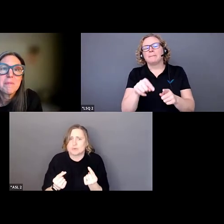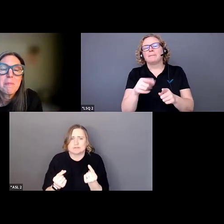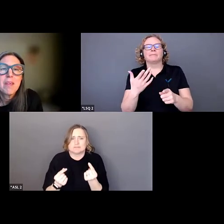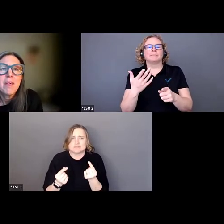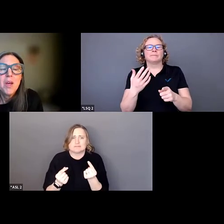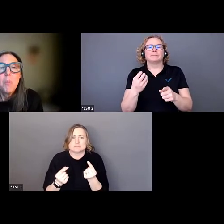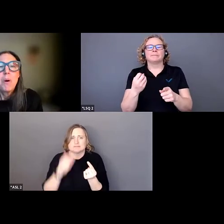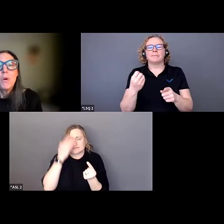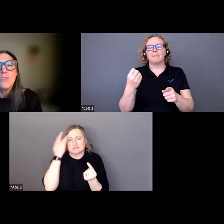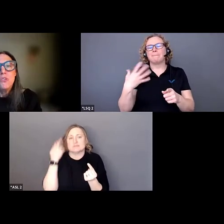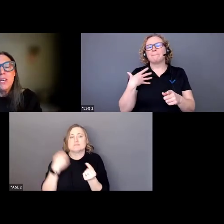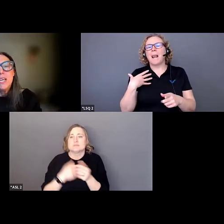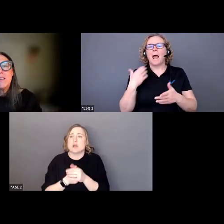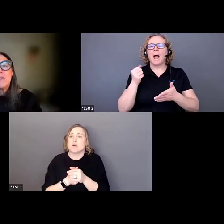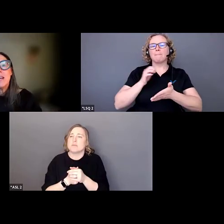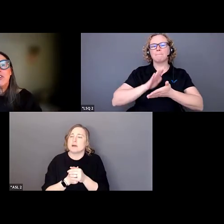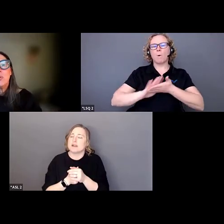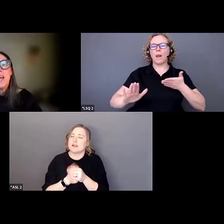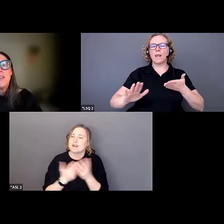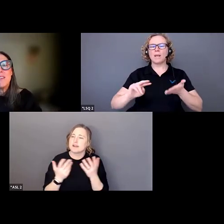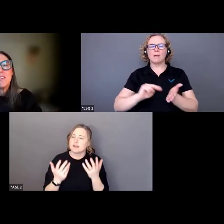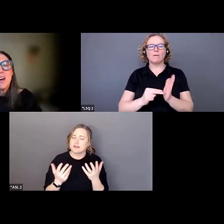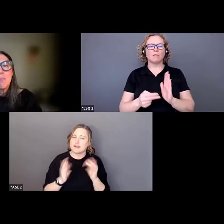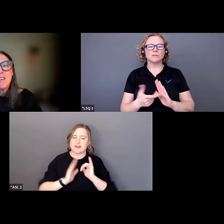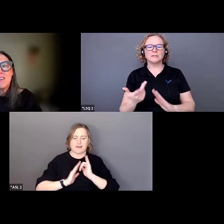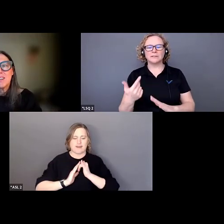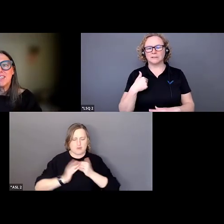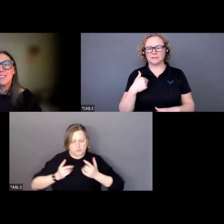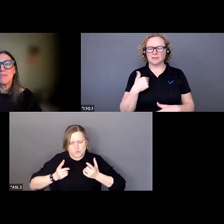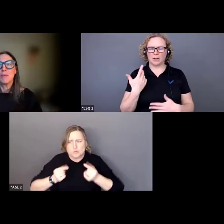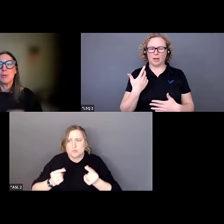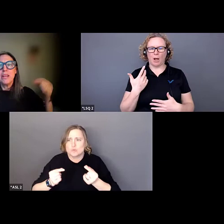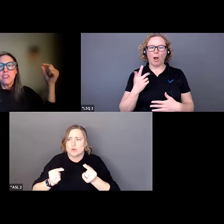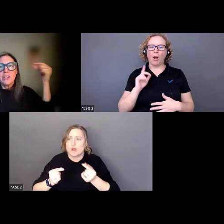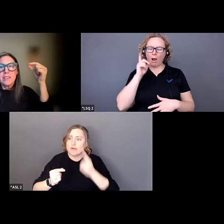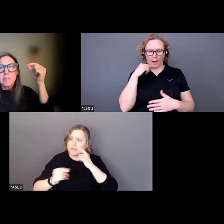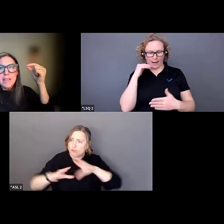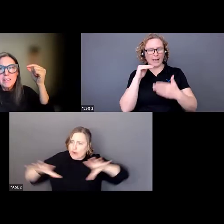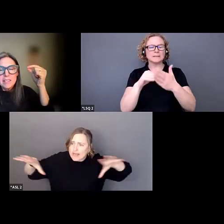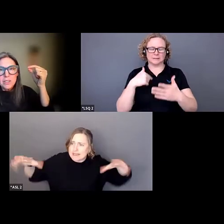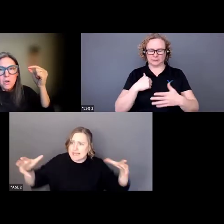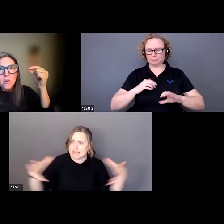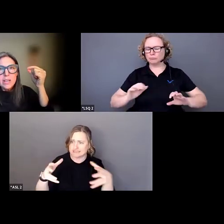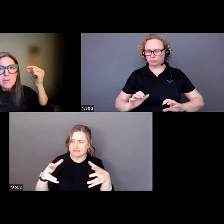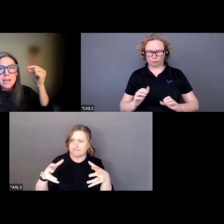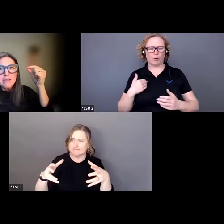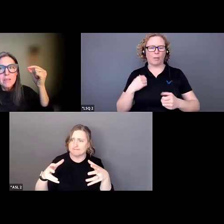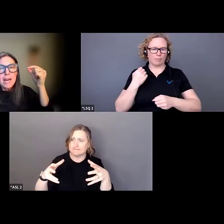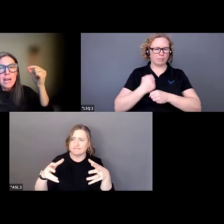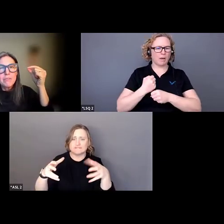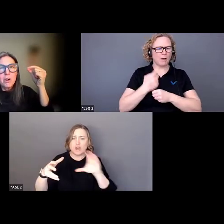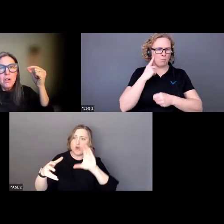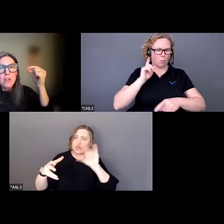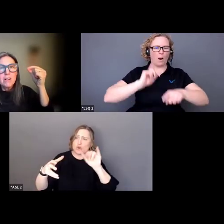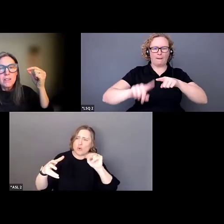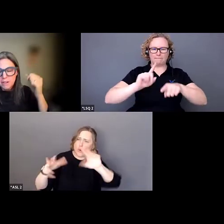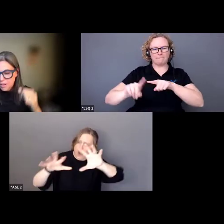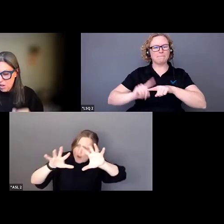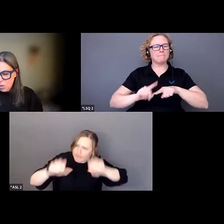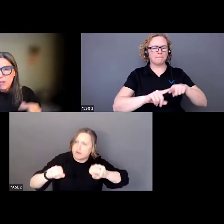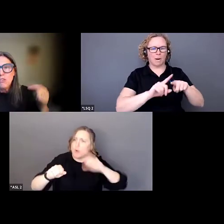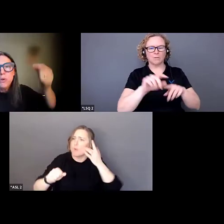action. But we're doing it in such a way that's not based on collective liberation, dismantling the coin because it's bad for